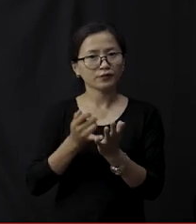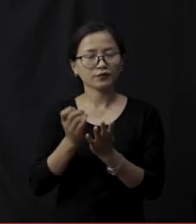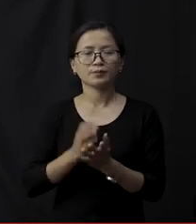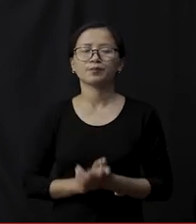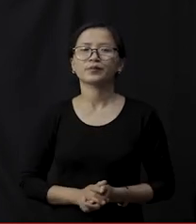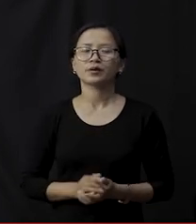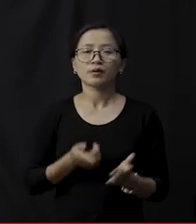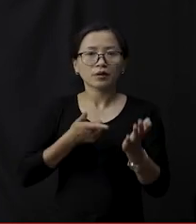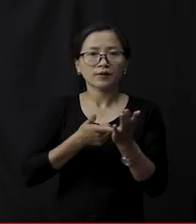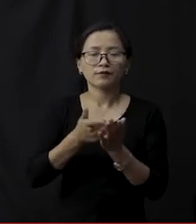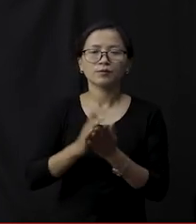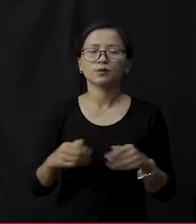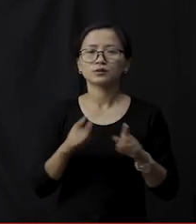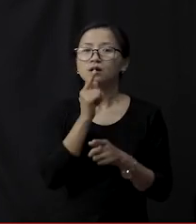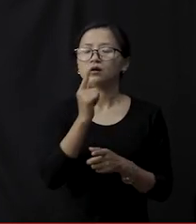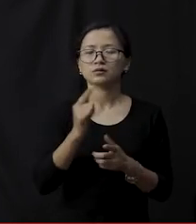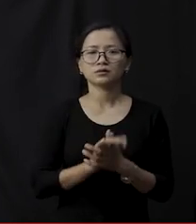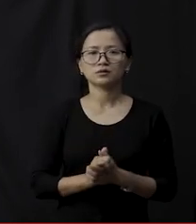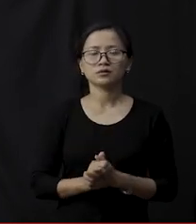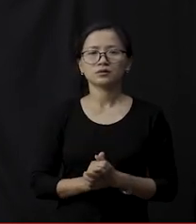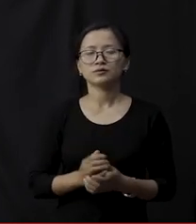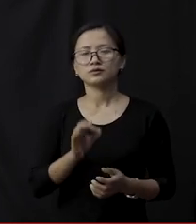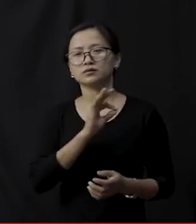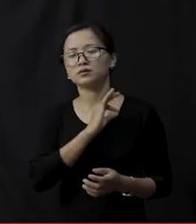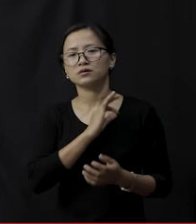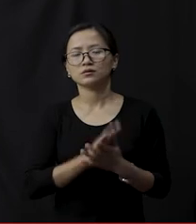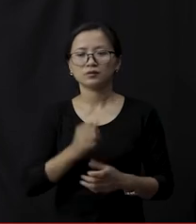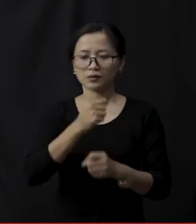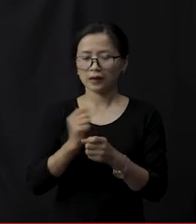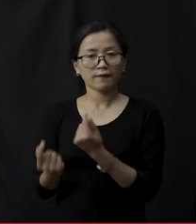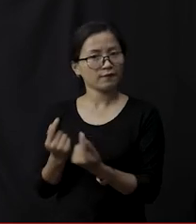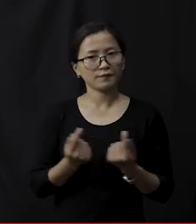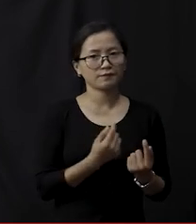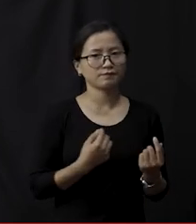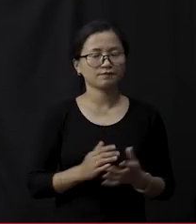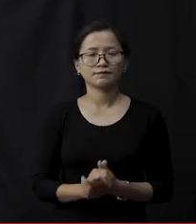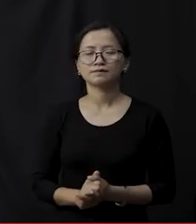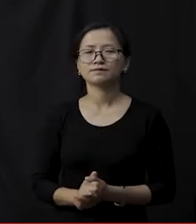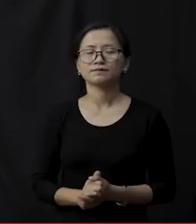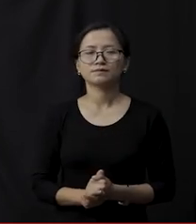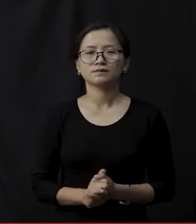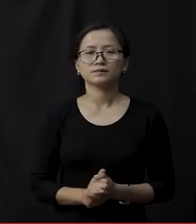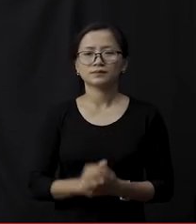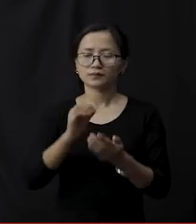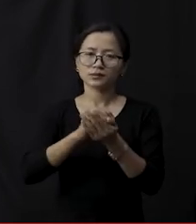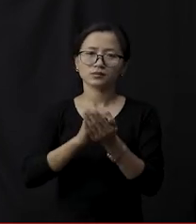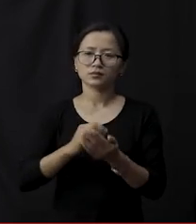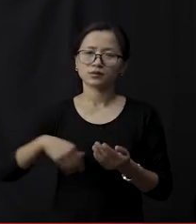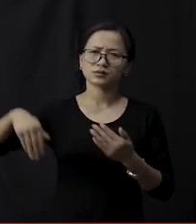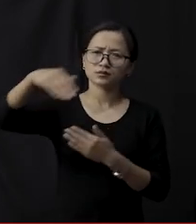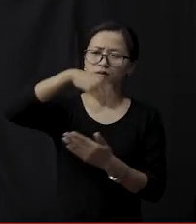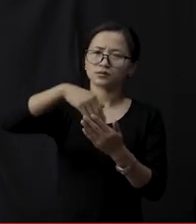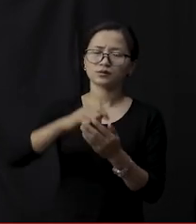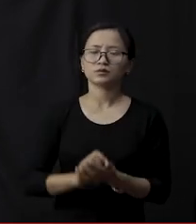And Wang Niu's uncle, he's very fond of gardening. right? He keeps his surrounding